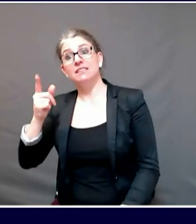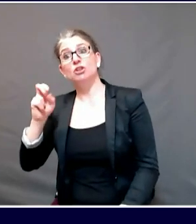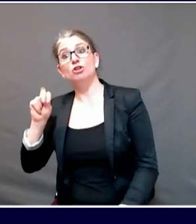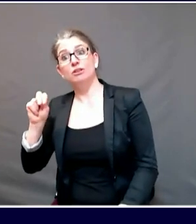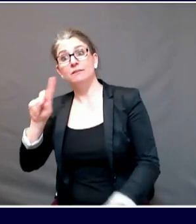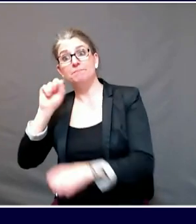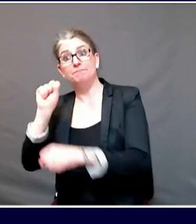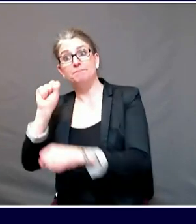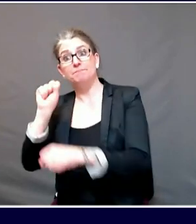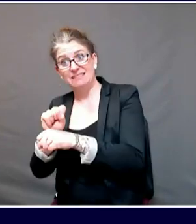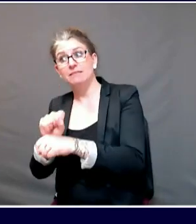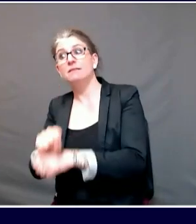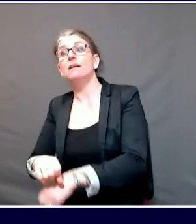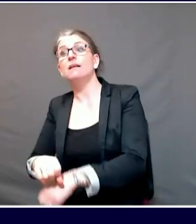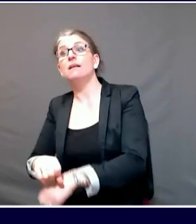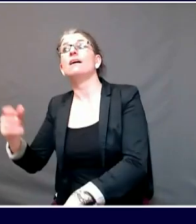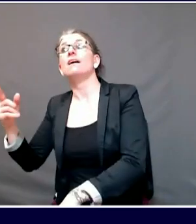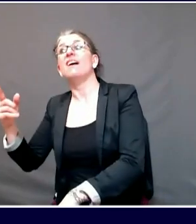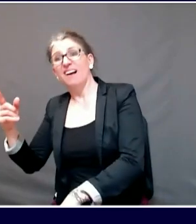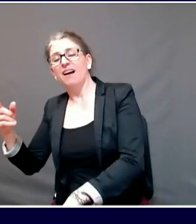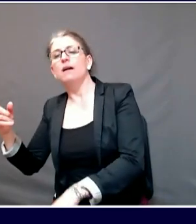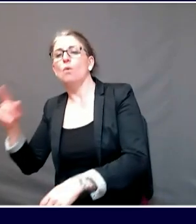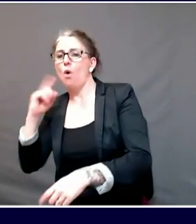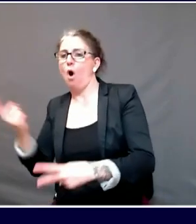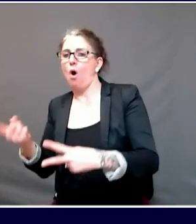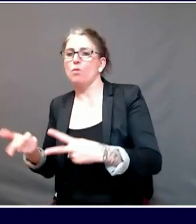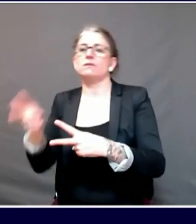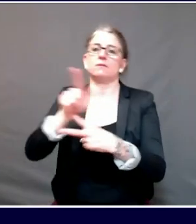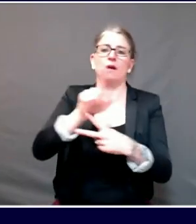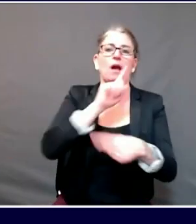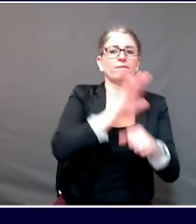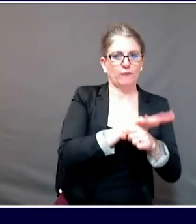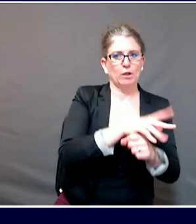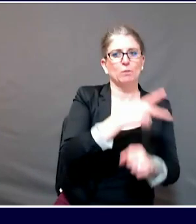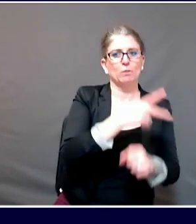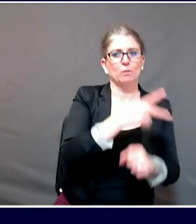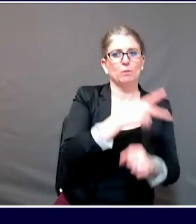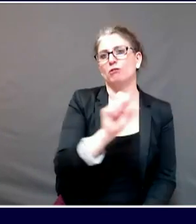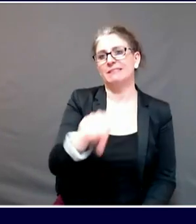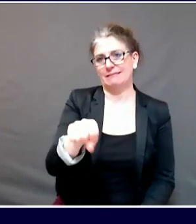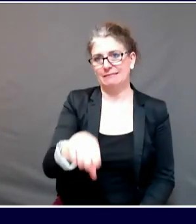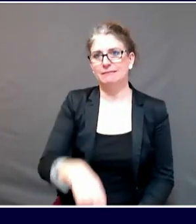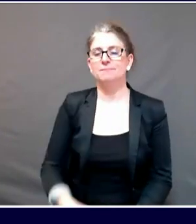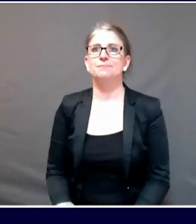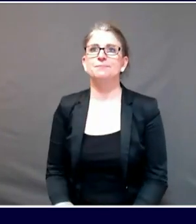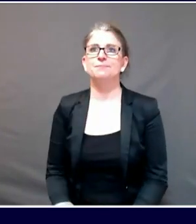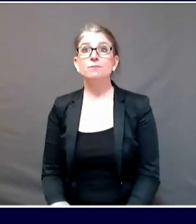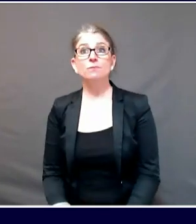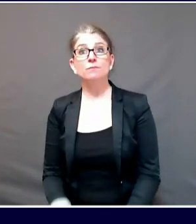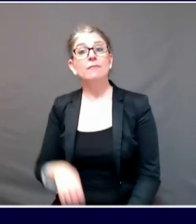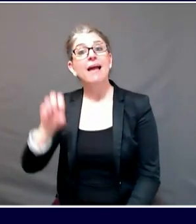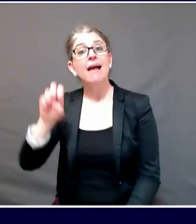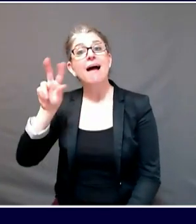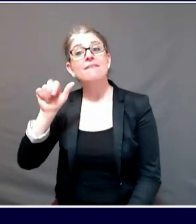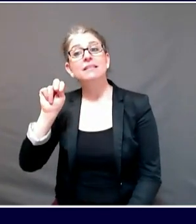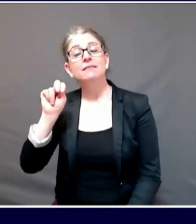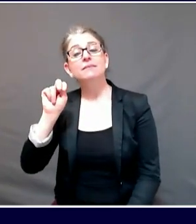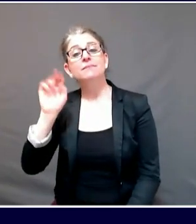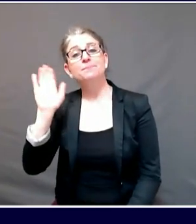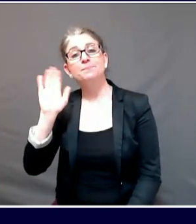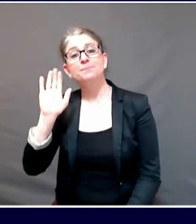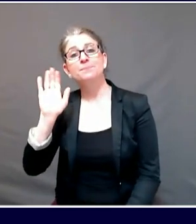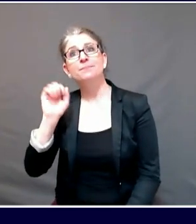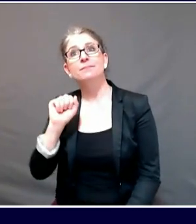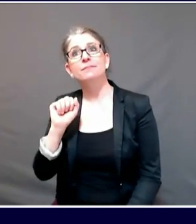I was wondering if you could provide an update on the outbreak at the Lewiston Police Department. First, if you have any latest